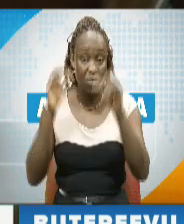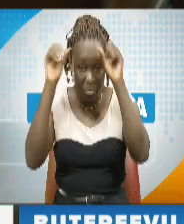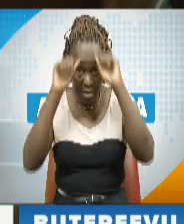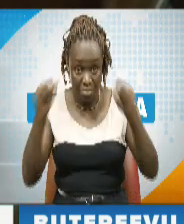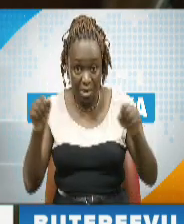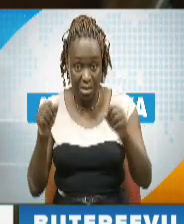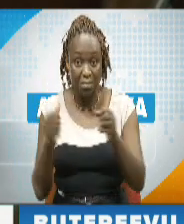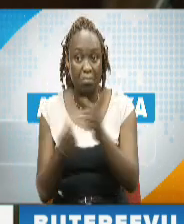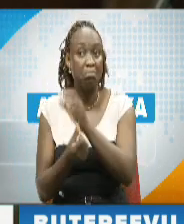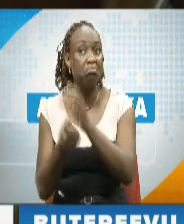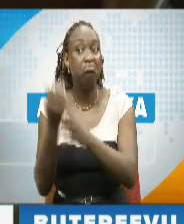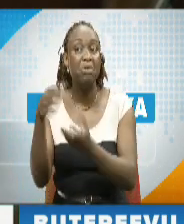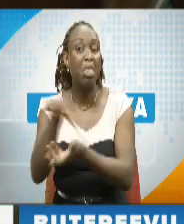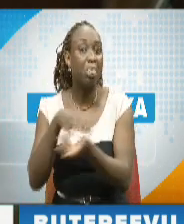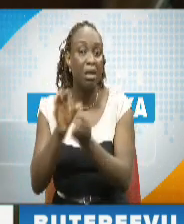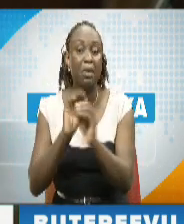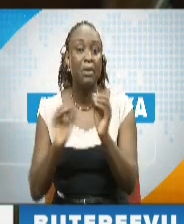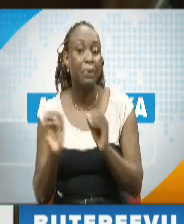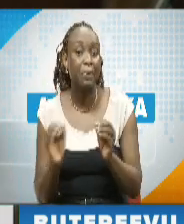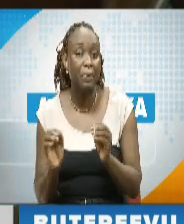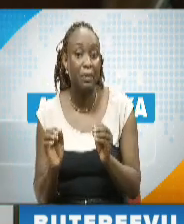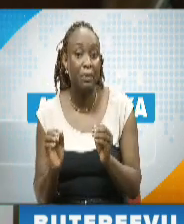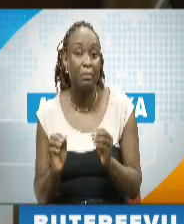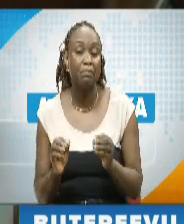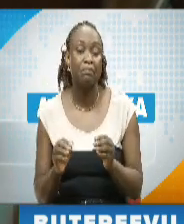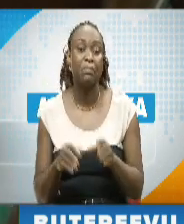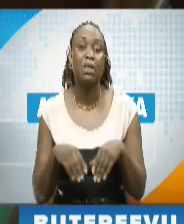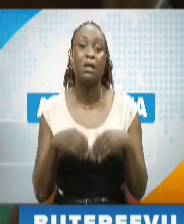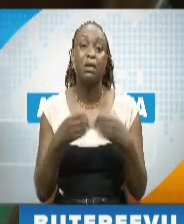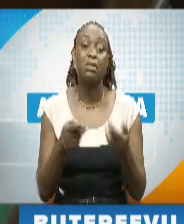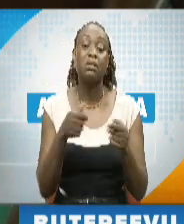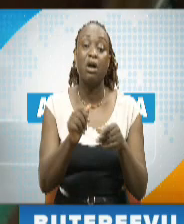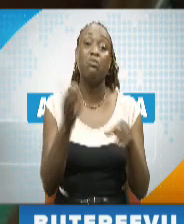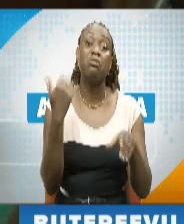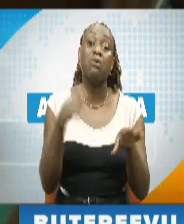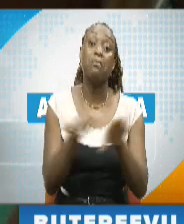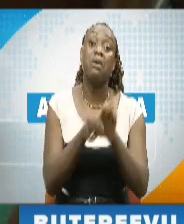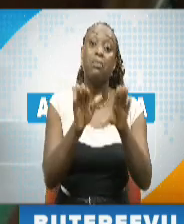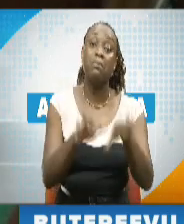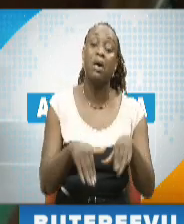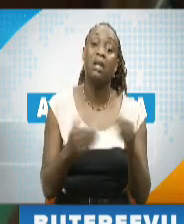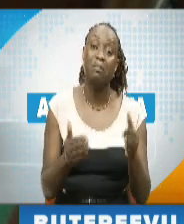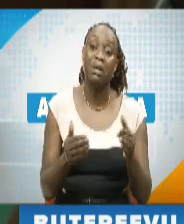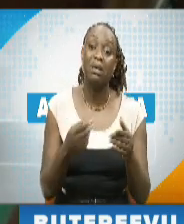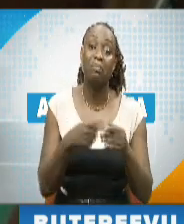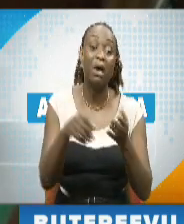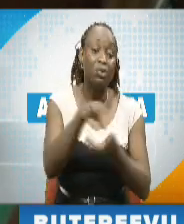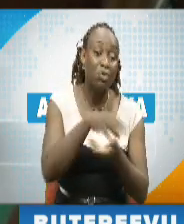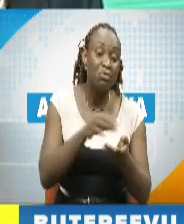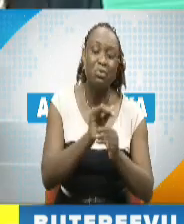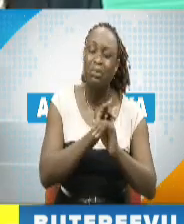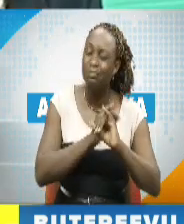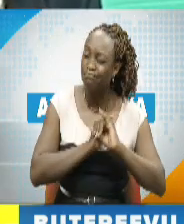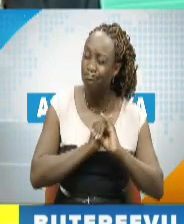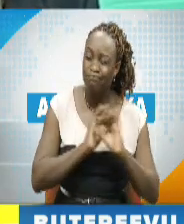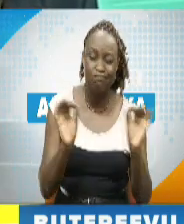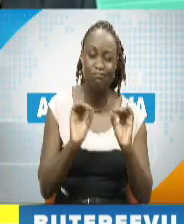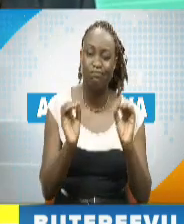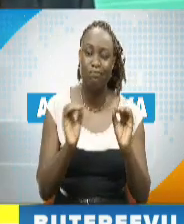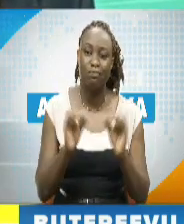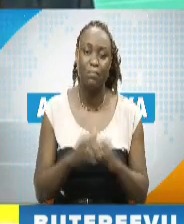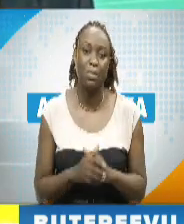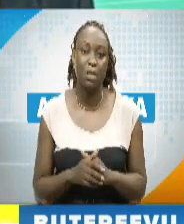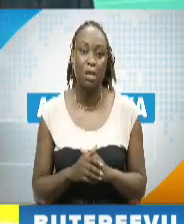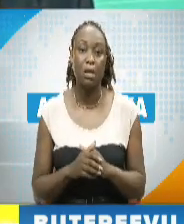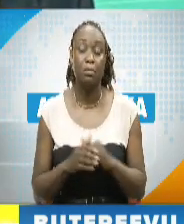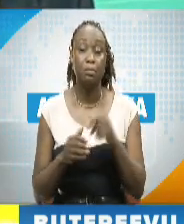no scandal. Member of Parliament, no scandal. Omugenzi yali